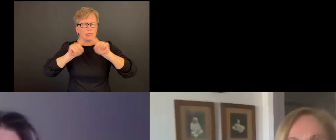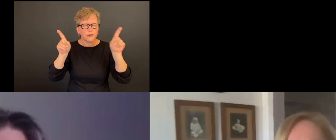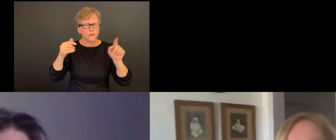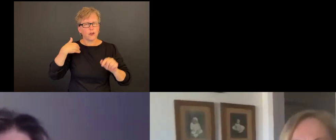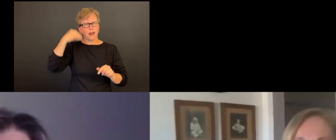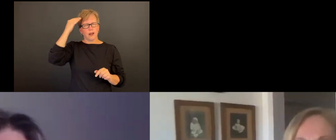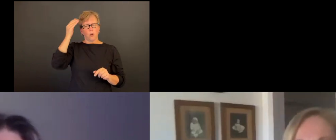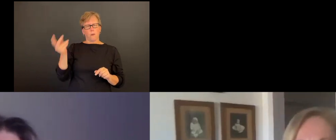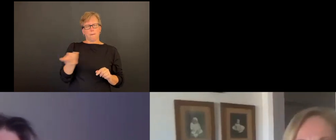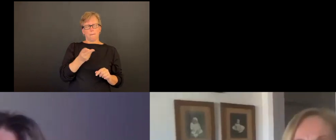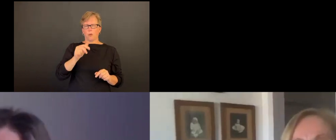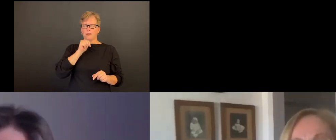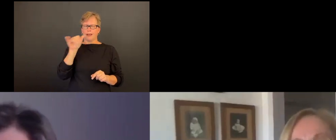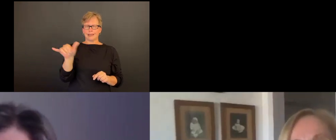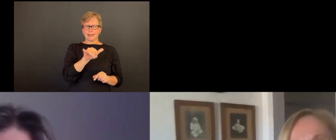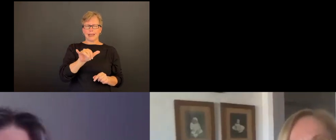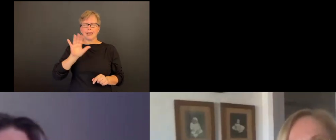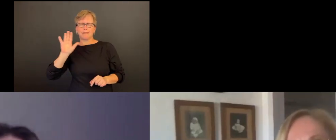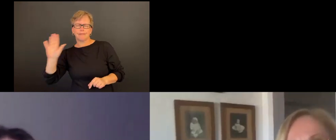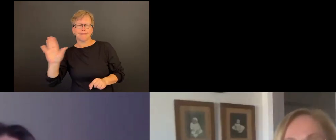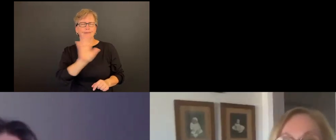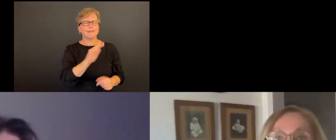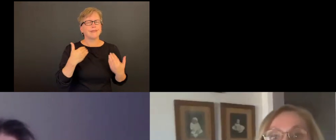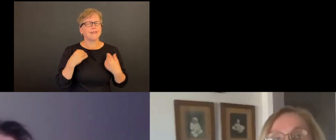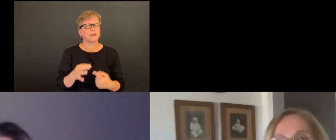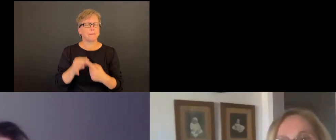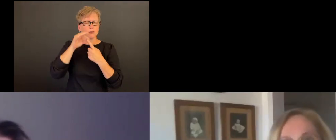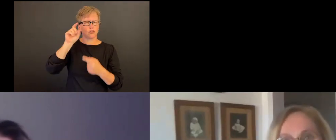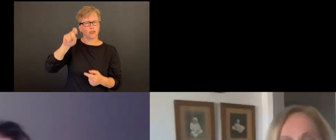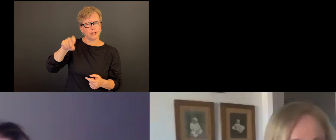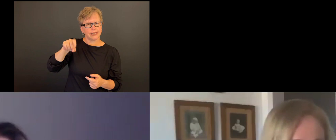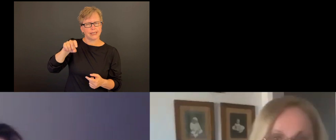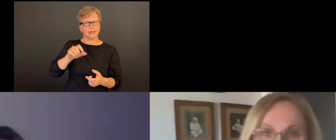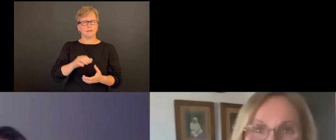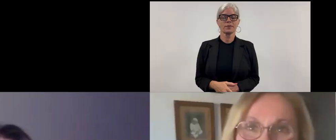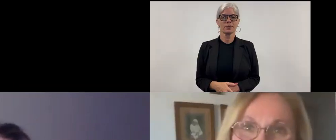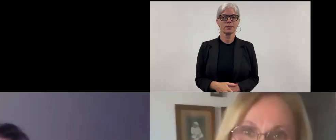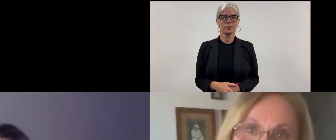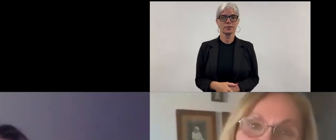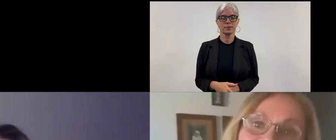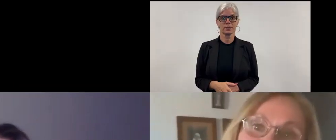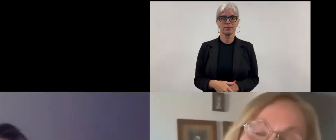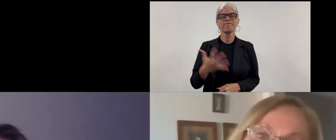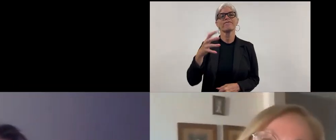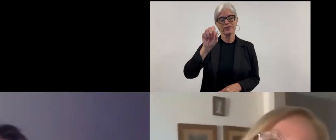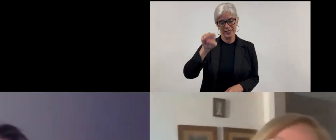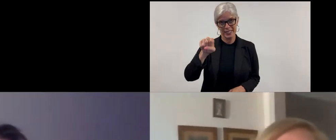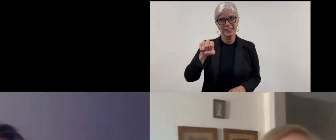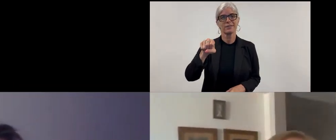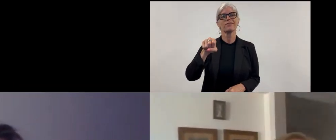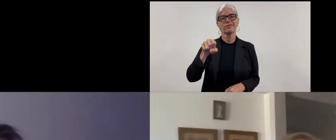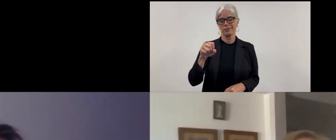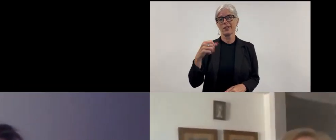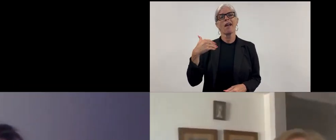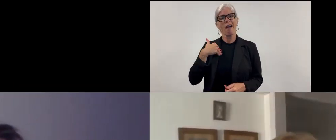caring for those 2 populations, because they're not the same and they each have their unique needs? Yeah.